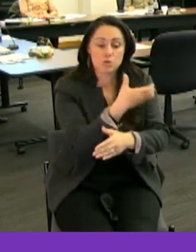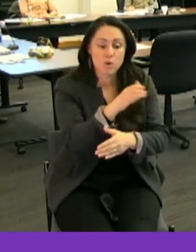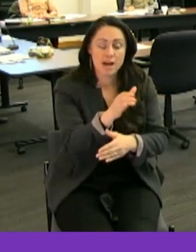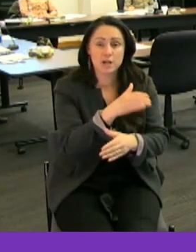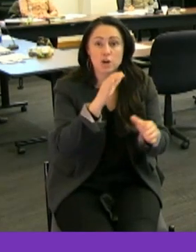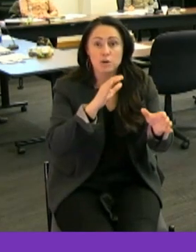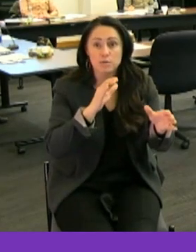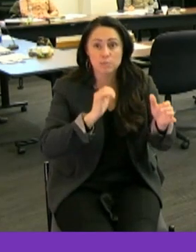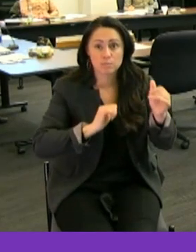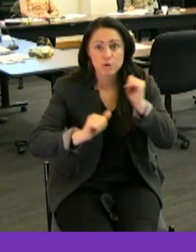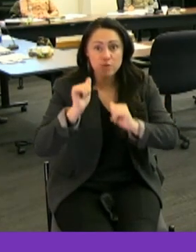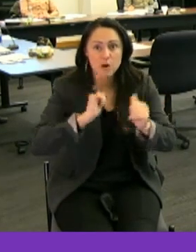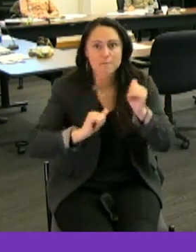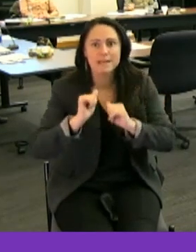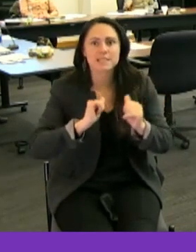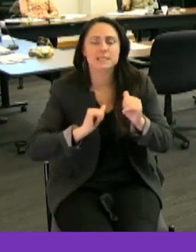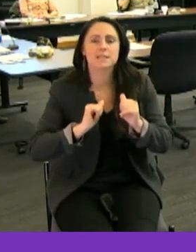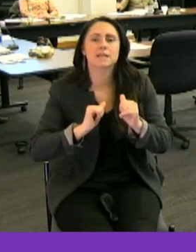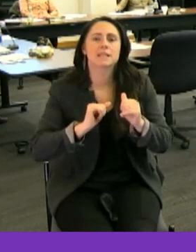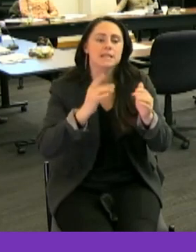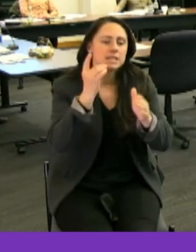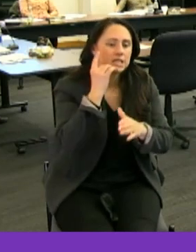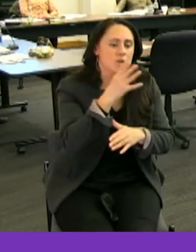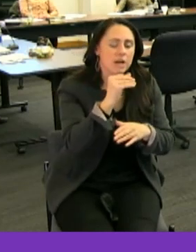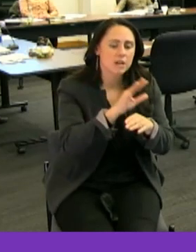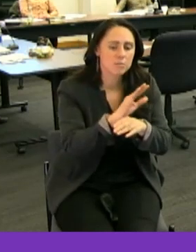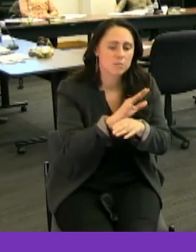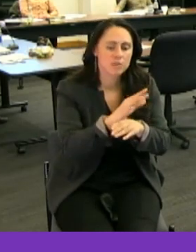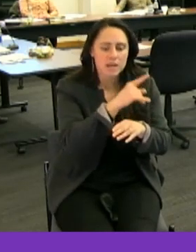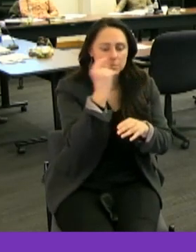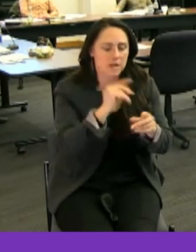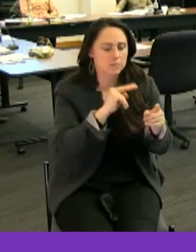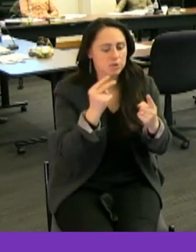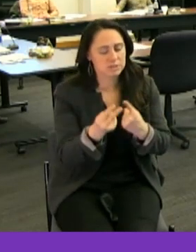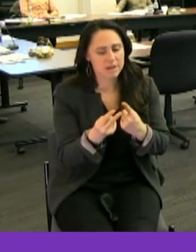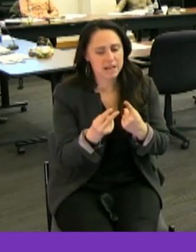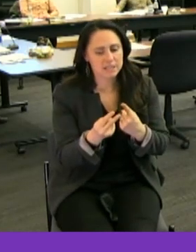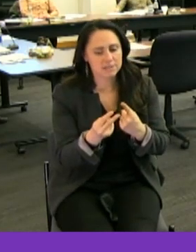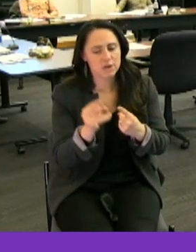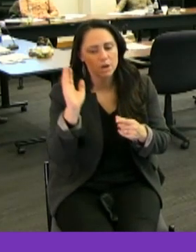Your Greatness, African Bazaar, Dinner and a Movie, Black Perspective